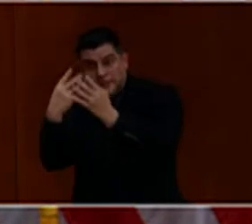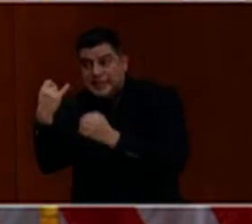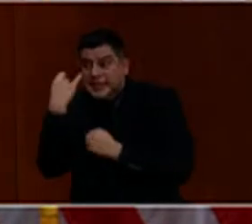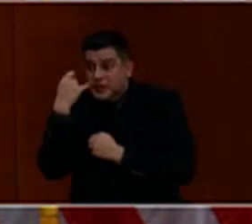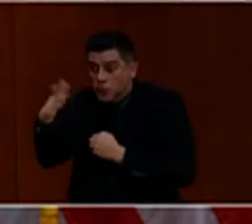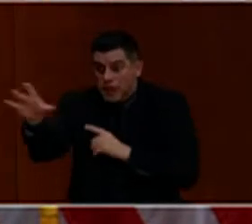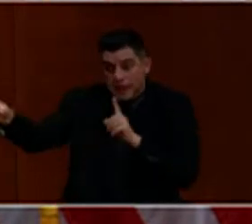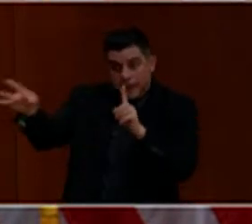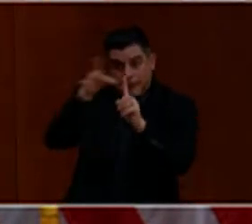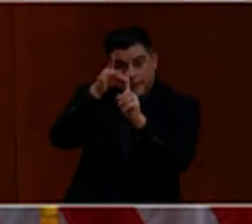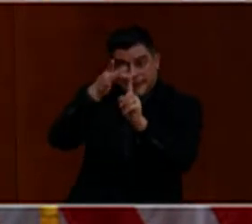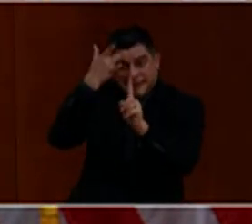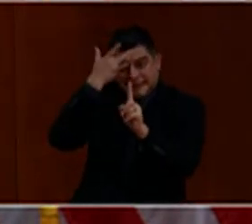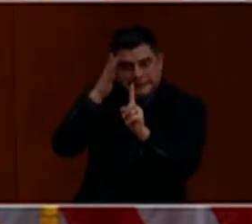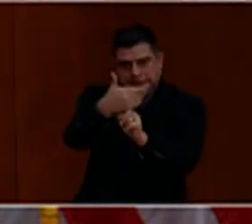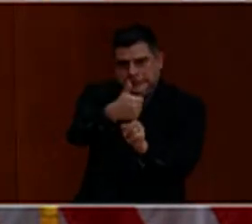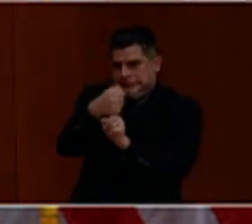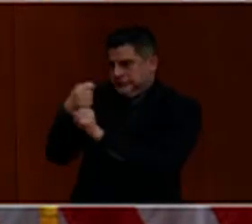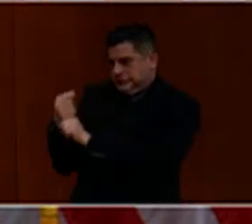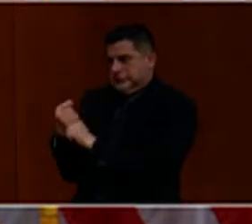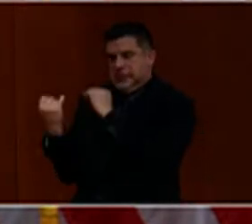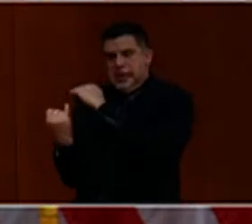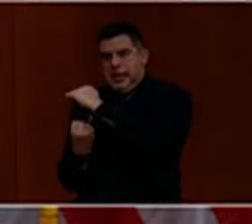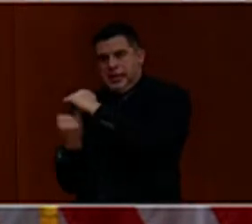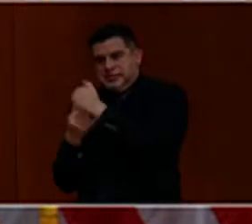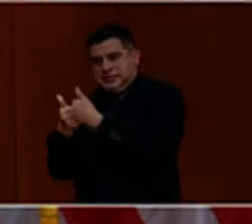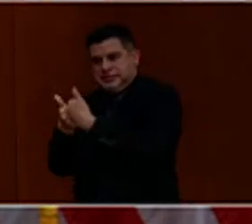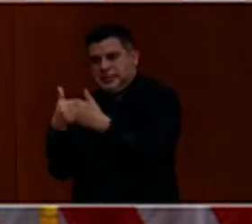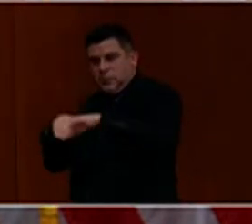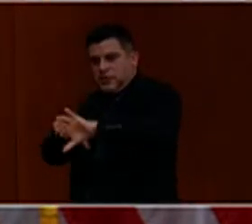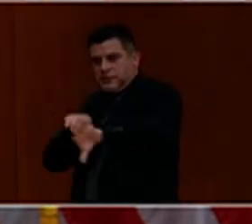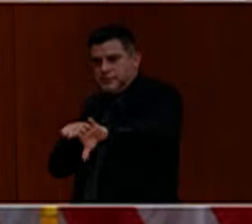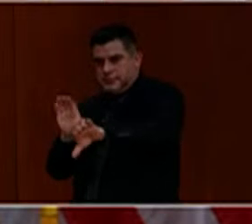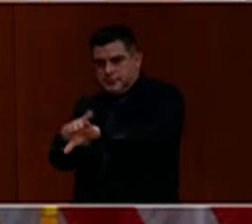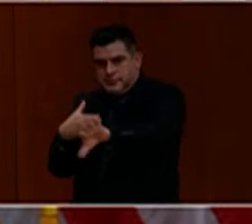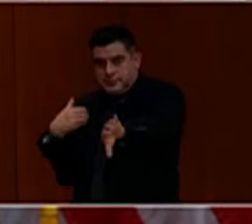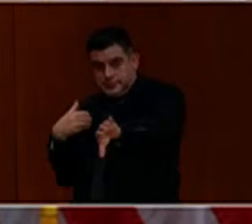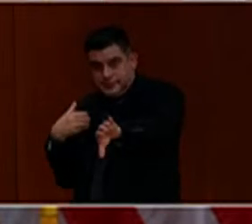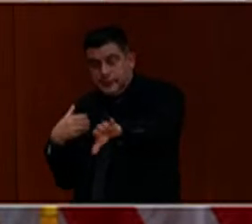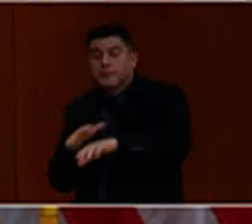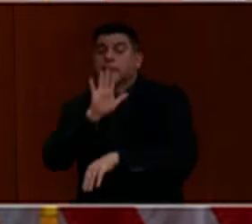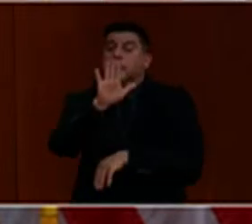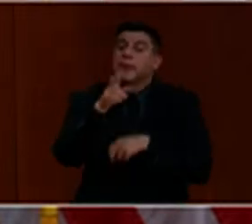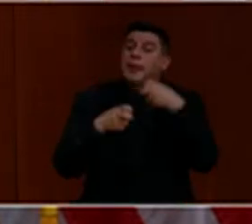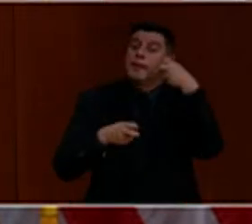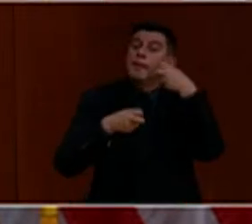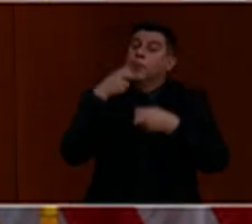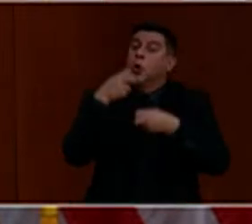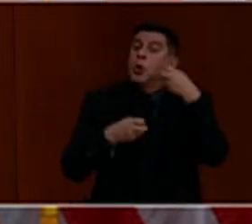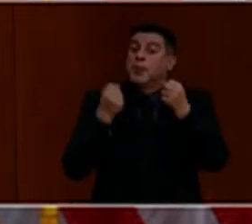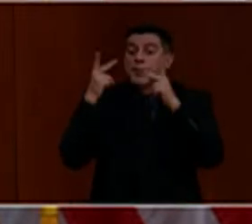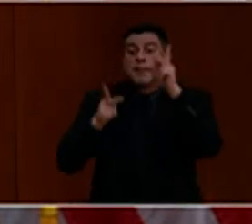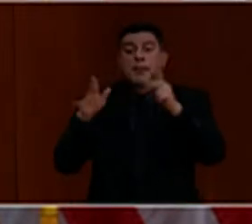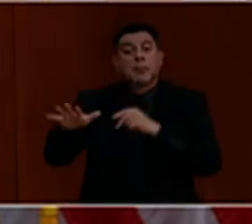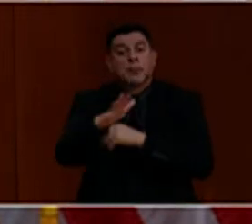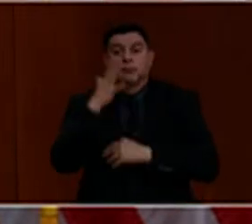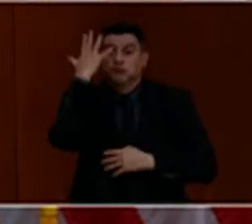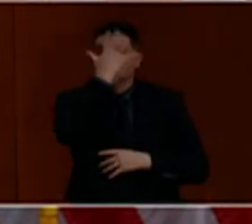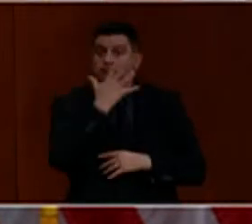learned is you have so many asymptomatic people, you don't know whether those infections are even accurate. If you really